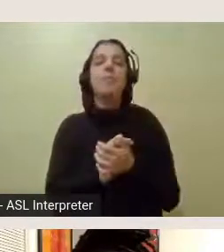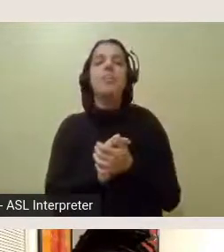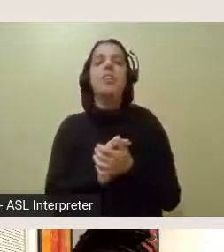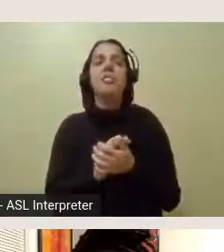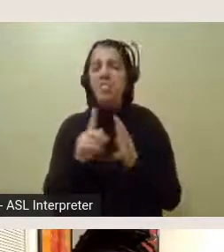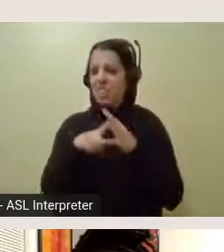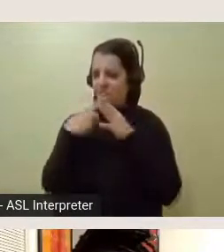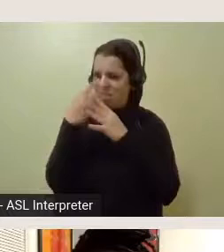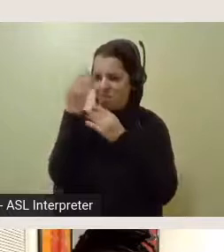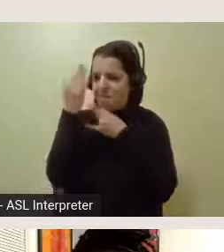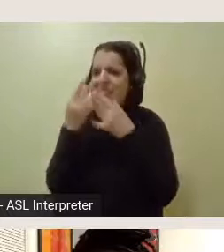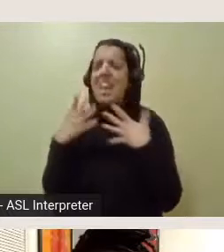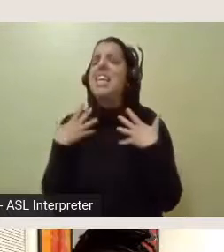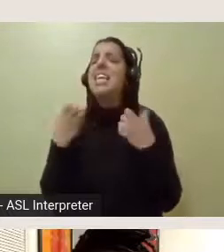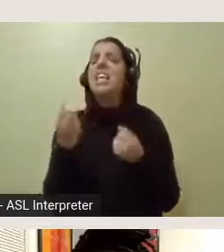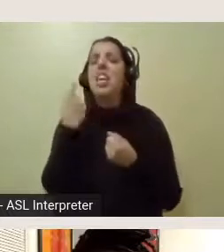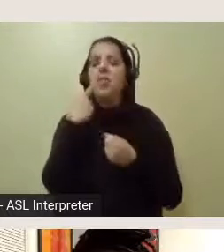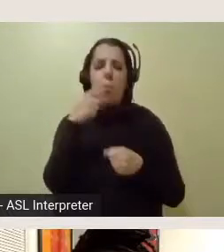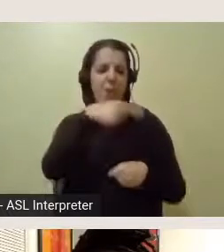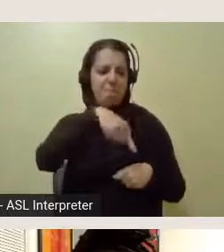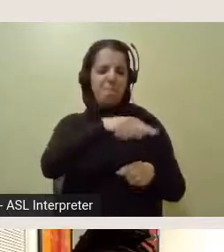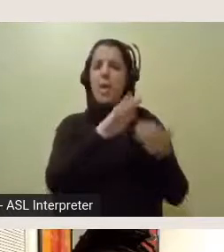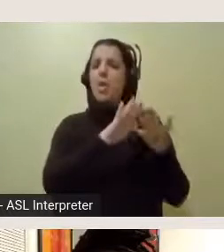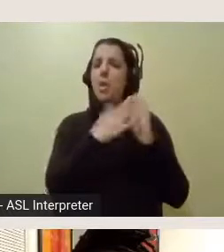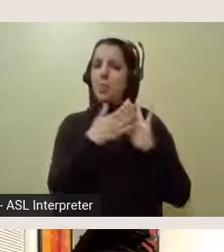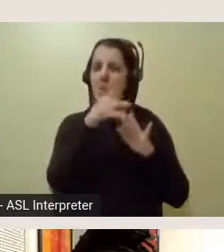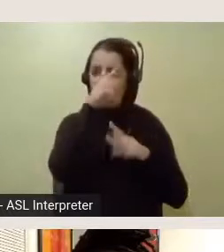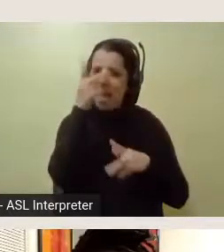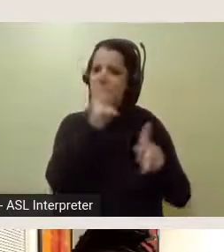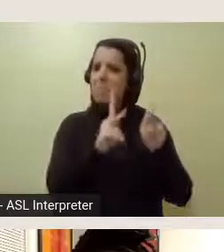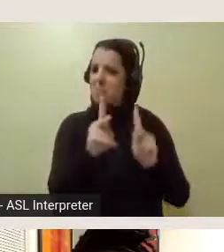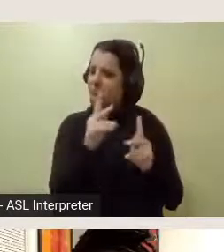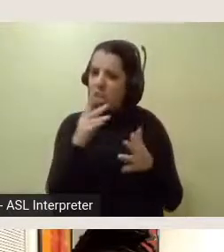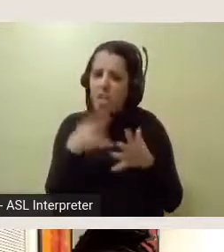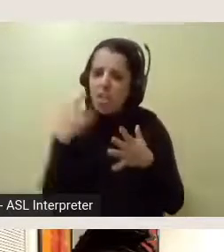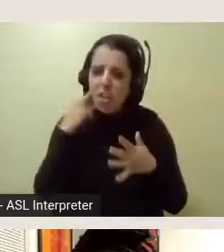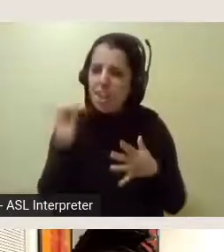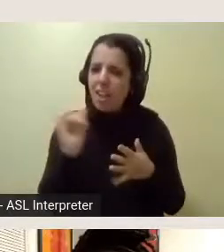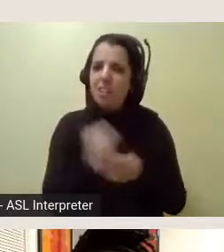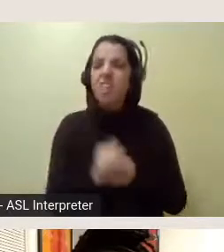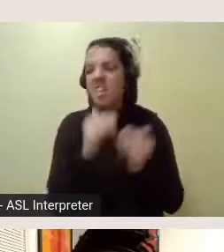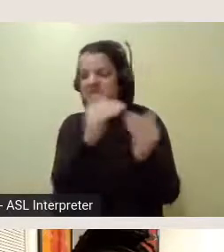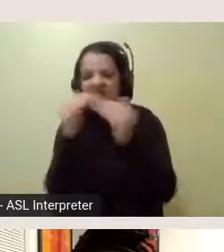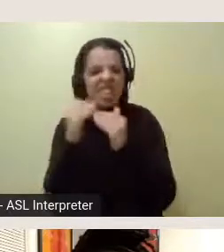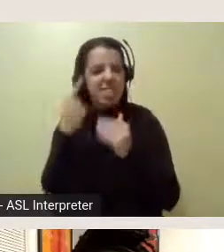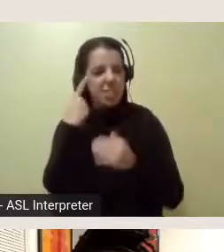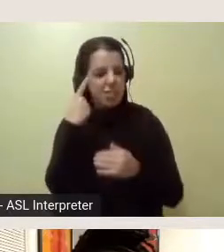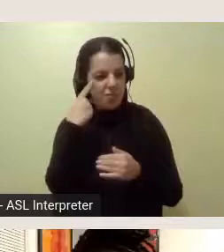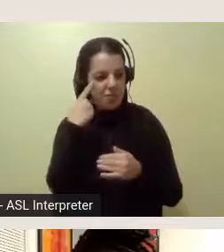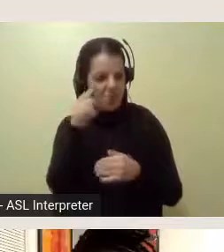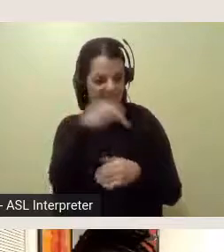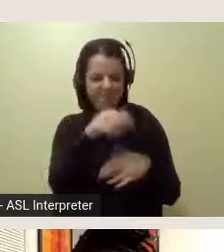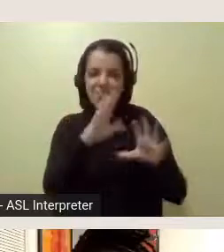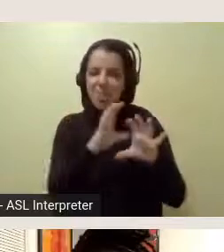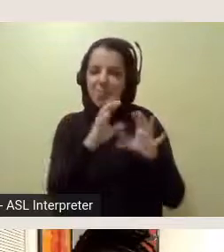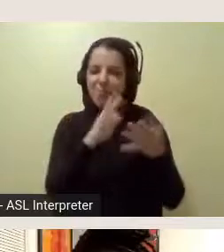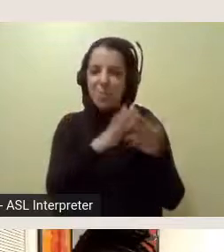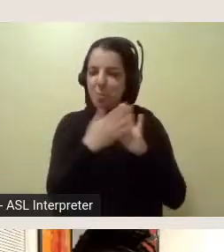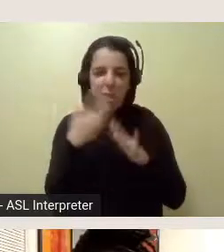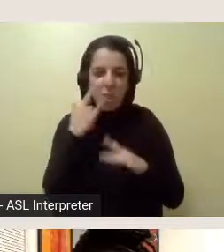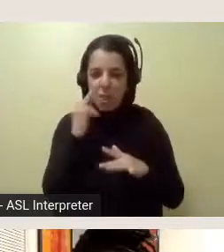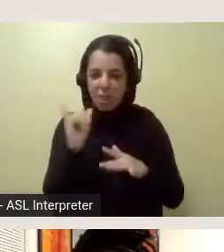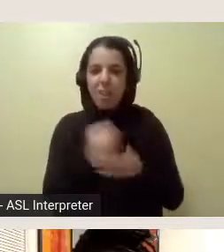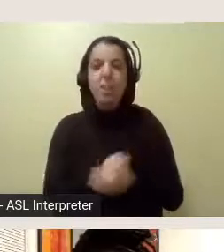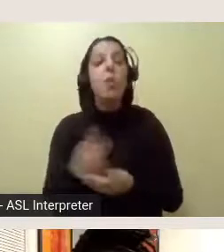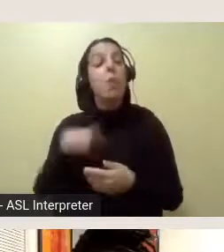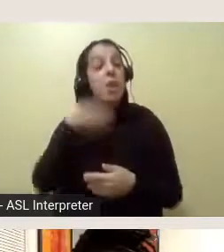would justice look like for that community? You know, we know that the police and the prison system were predicated on this